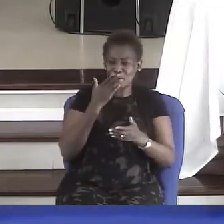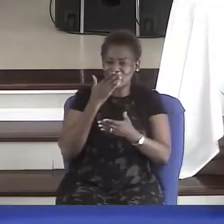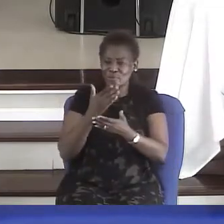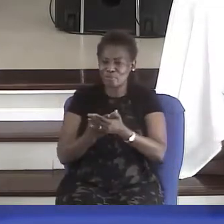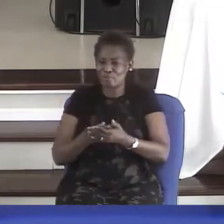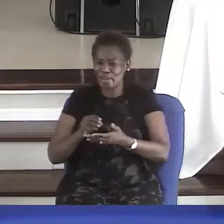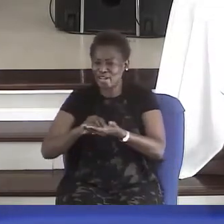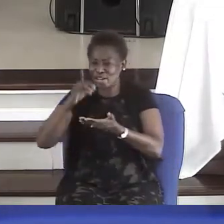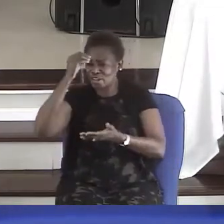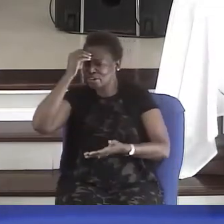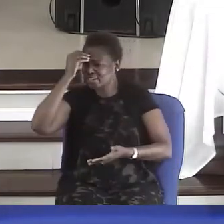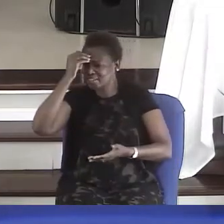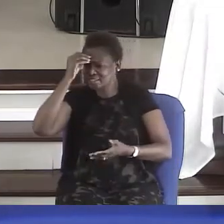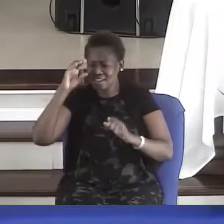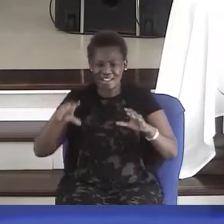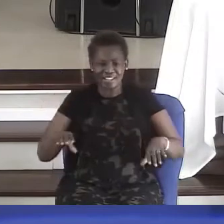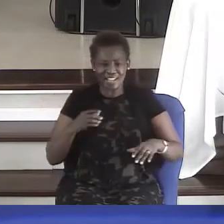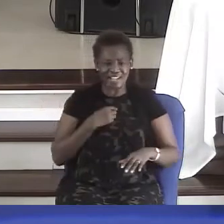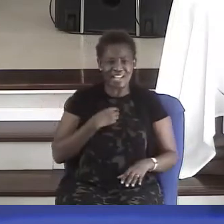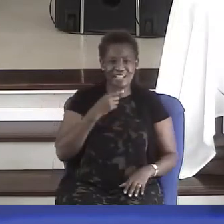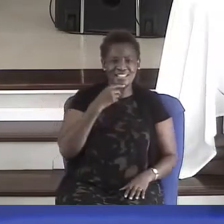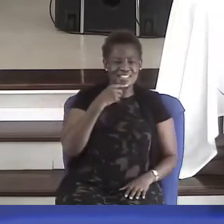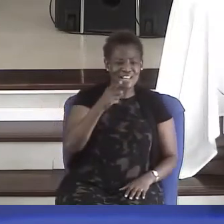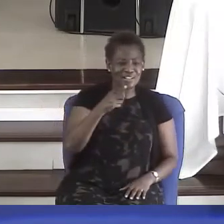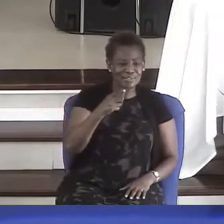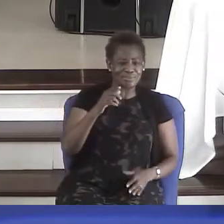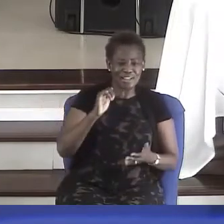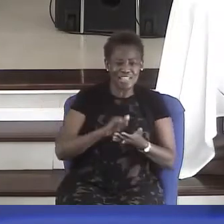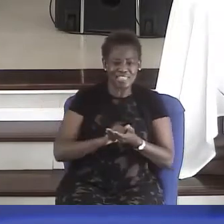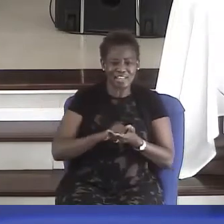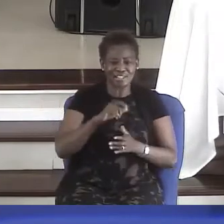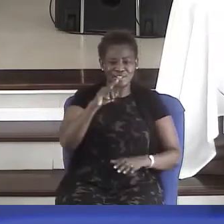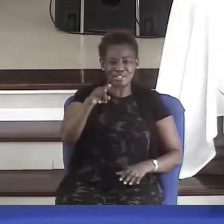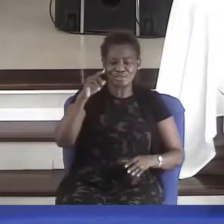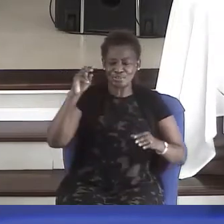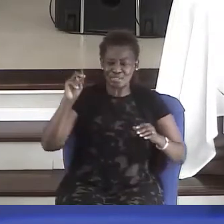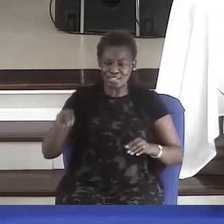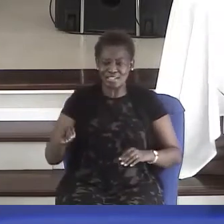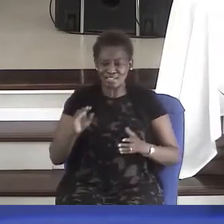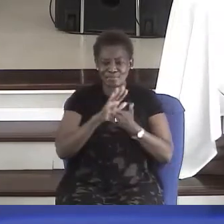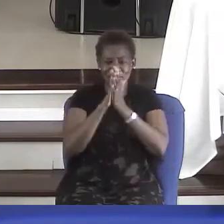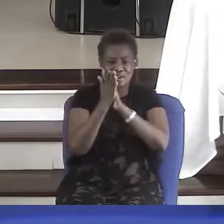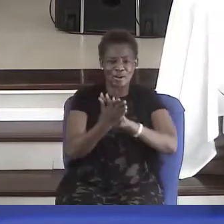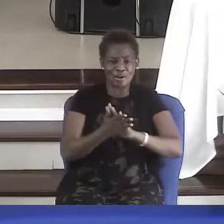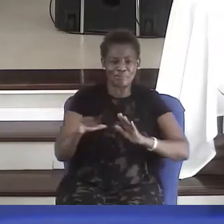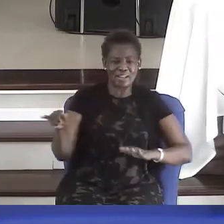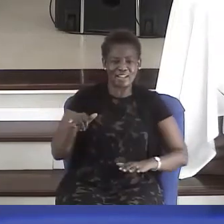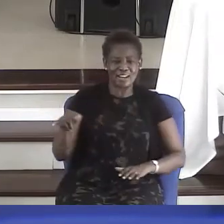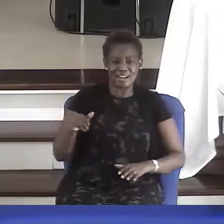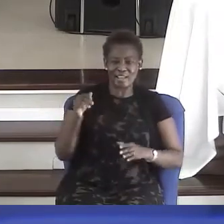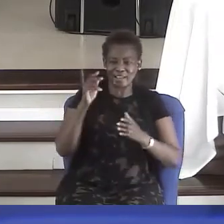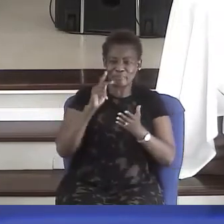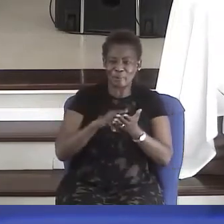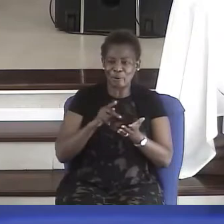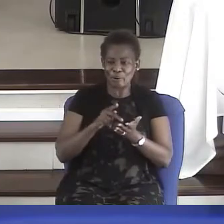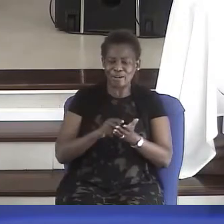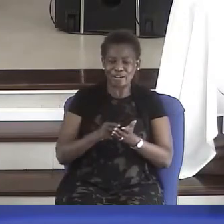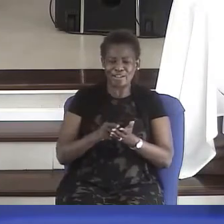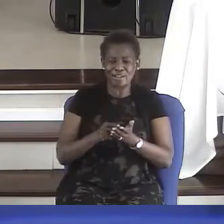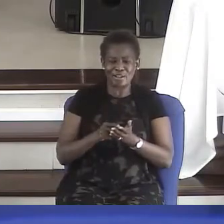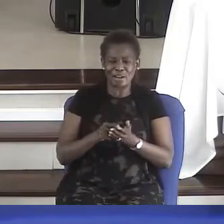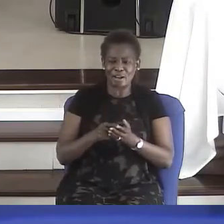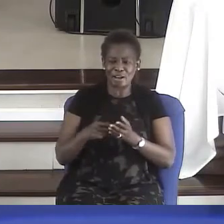you that you need to become like Paul, just totally